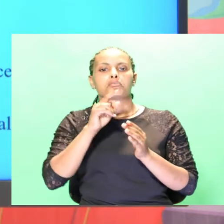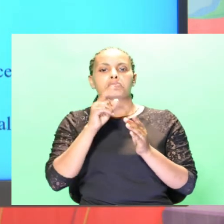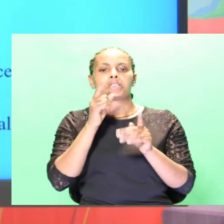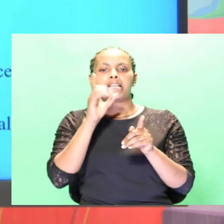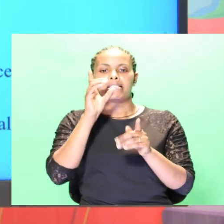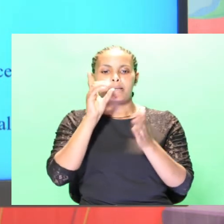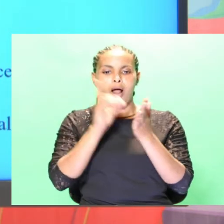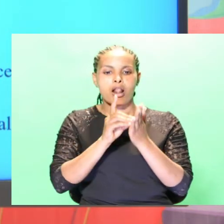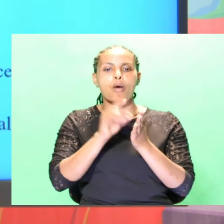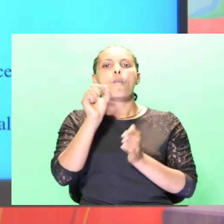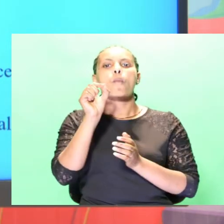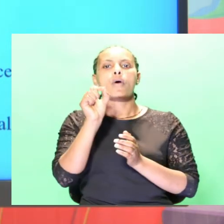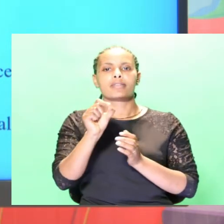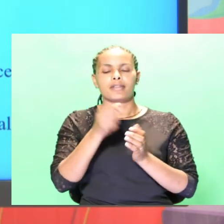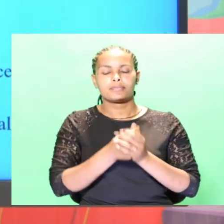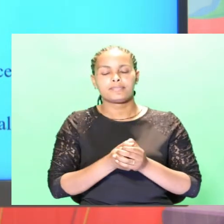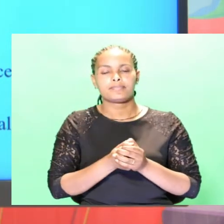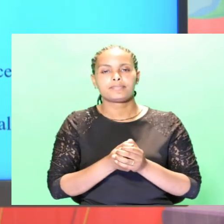point.